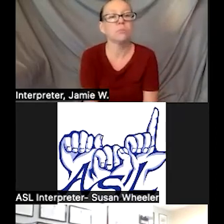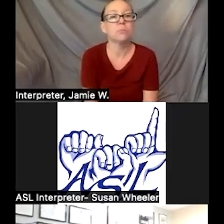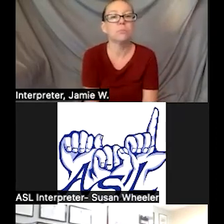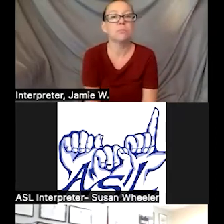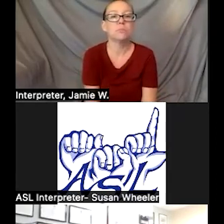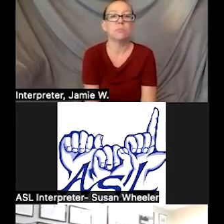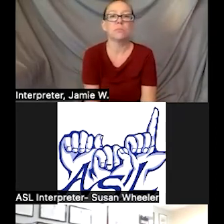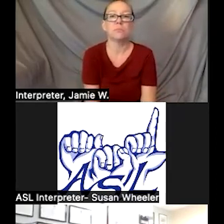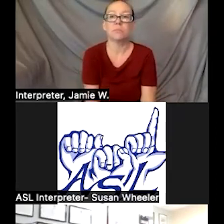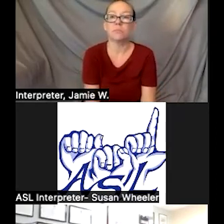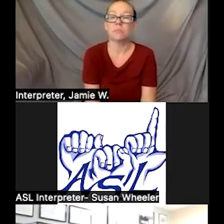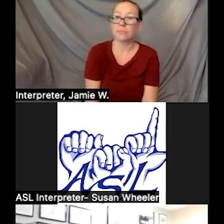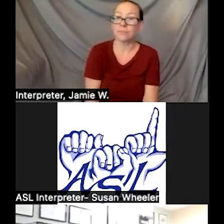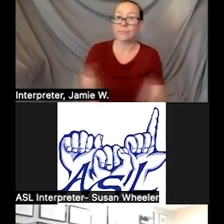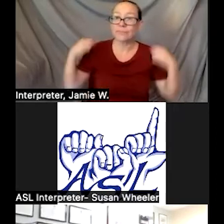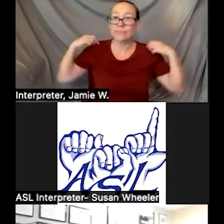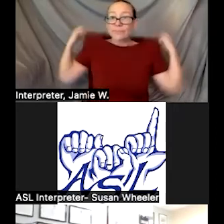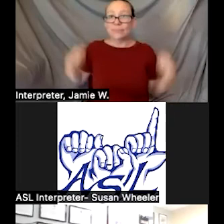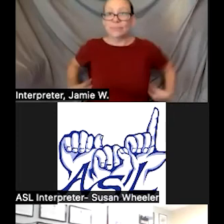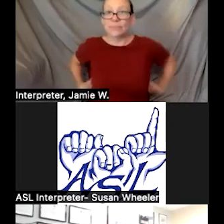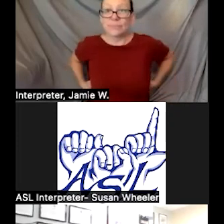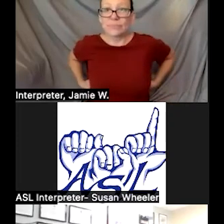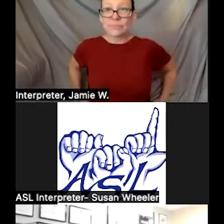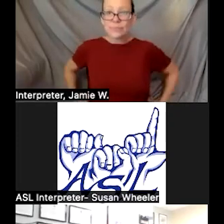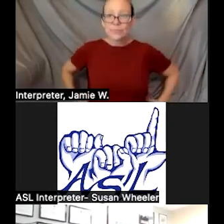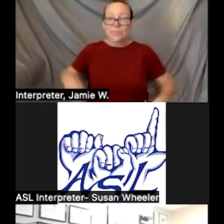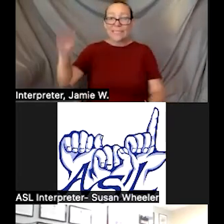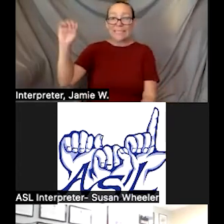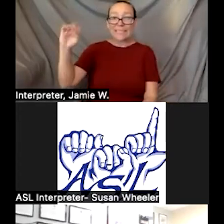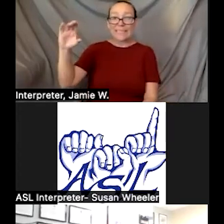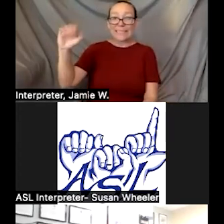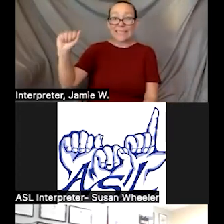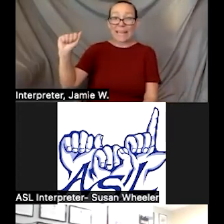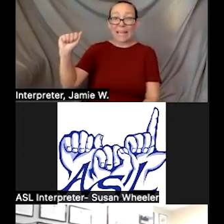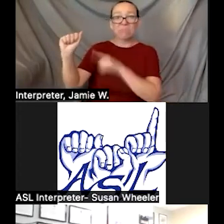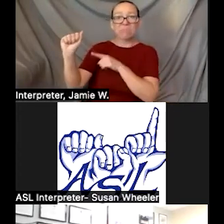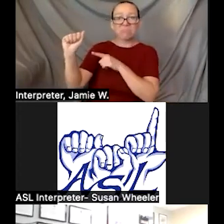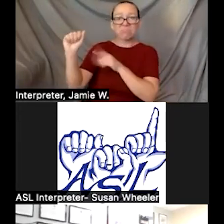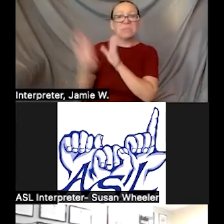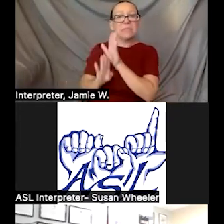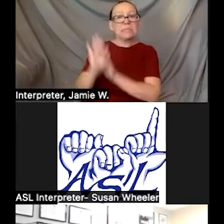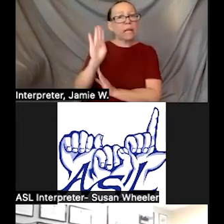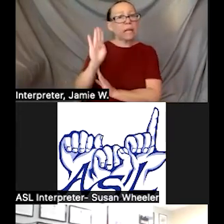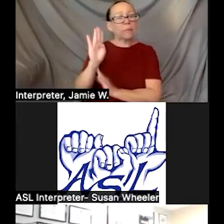Just a quick question. As you know, ECA has developed a lot of resources,